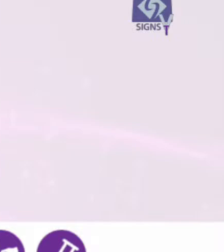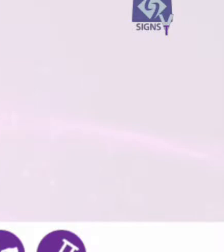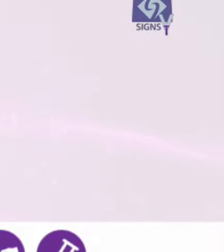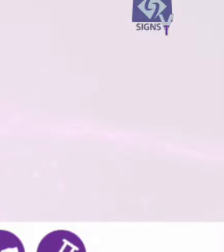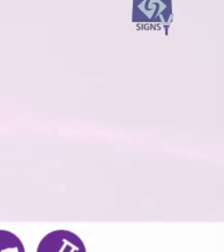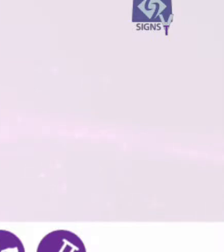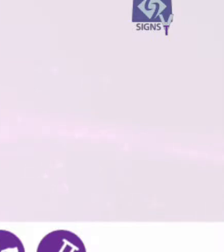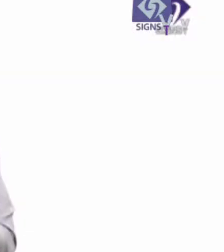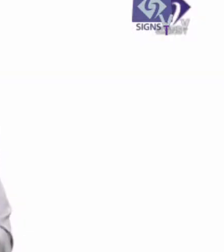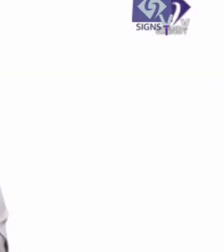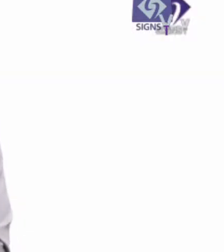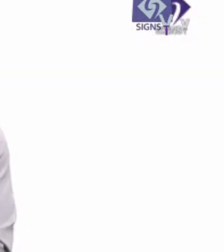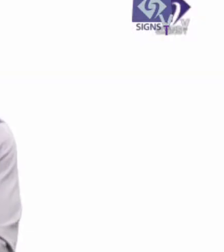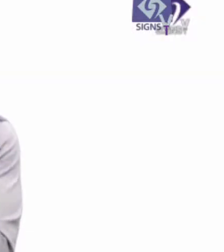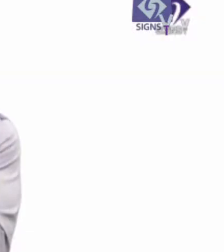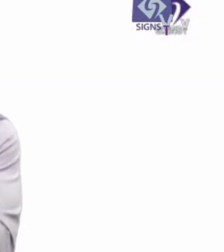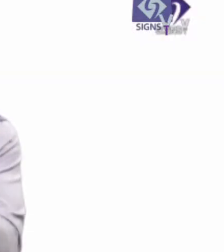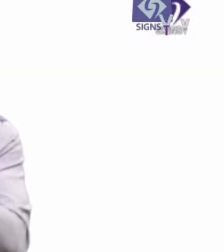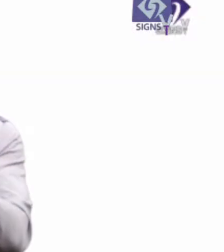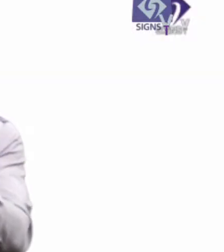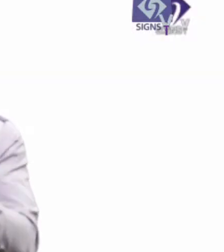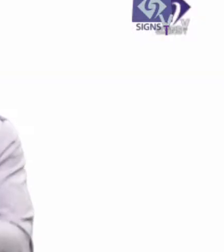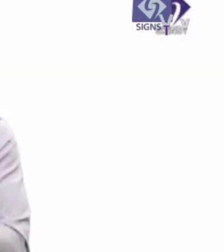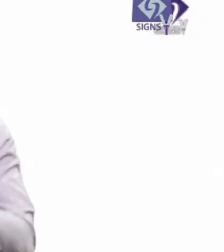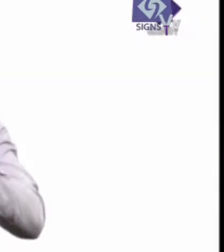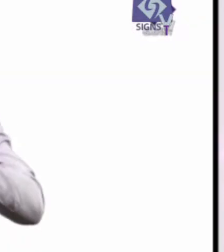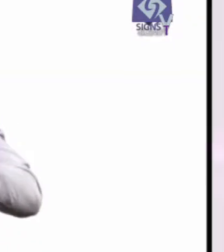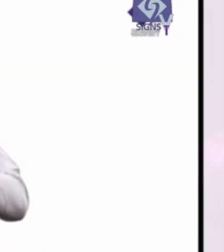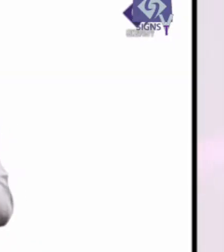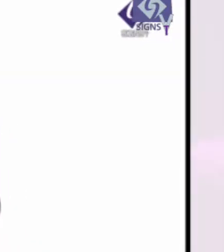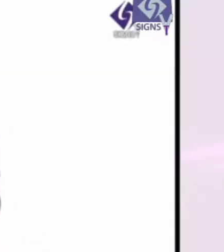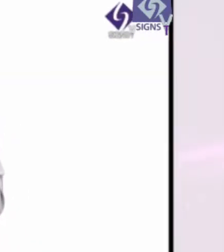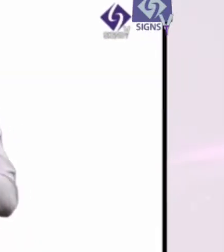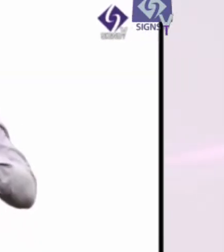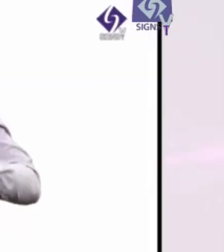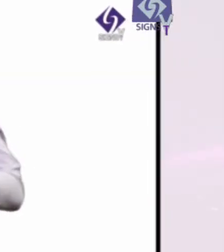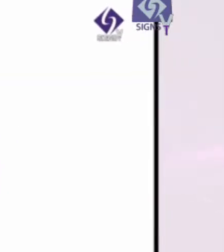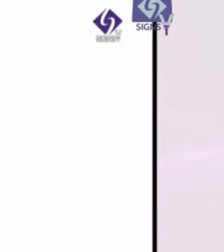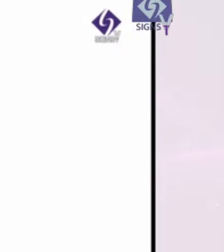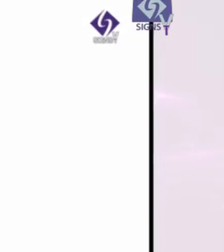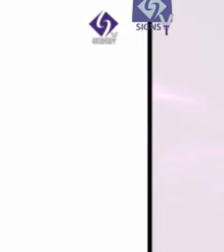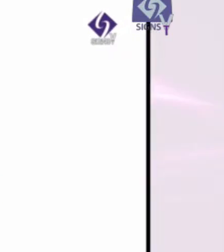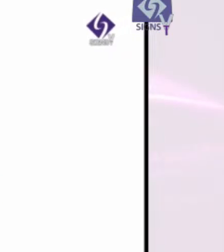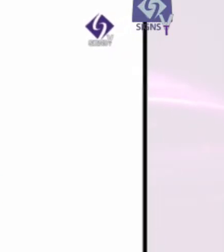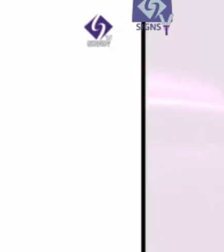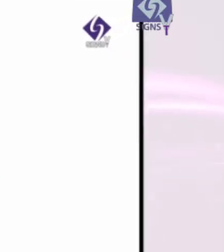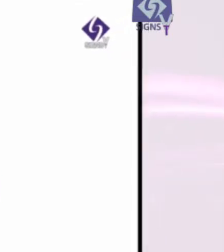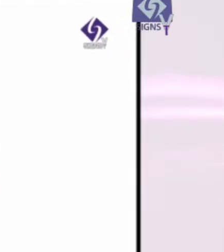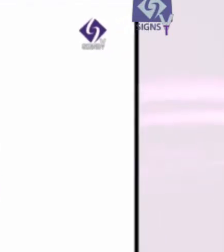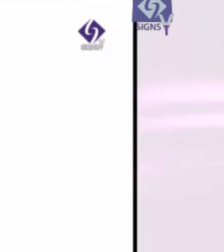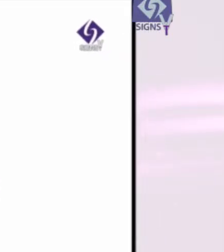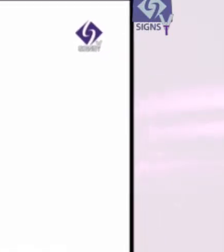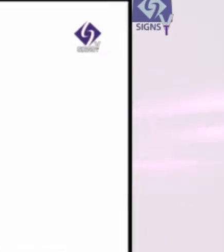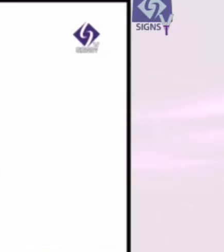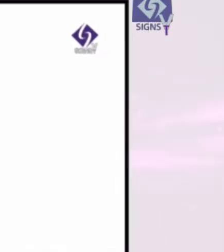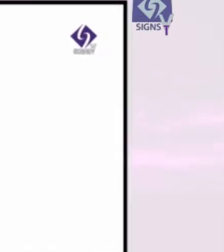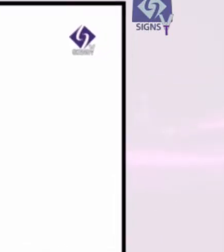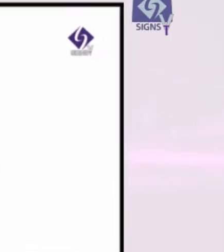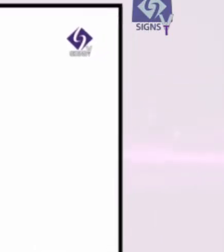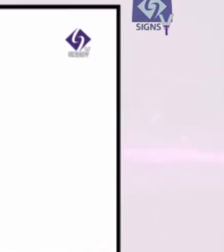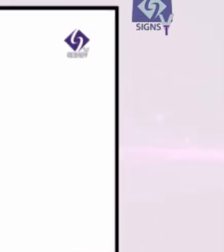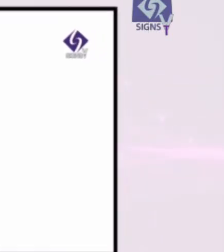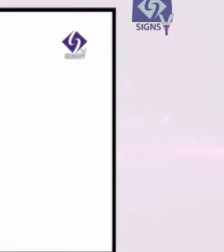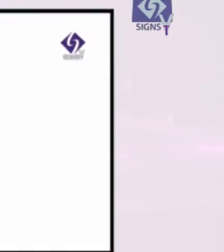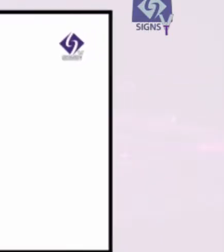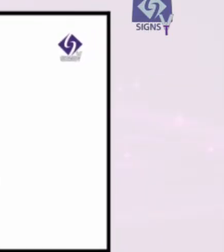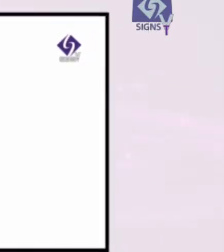with disabilities. Uniquely, Science TV has enabled many persons with disabilities to harness their talents by